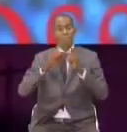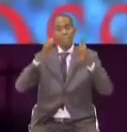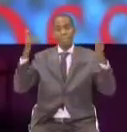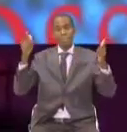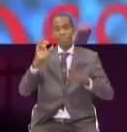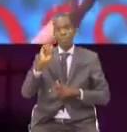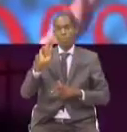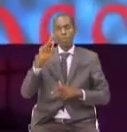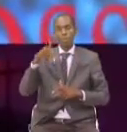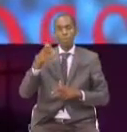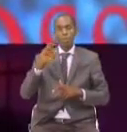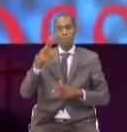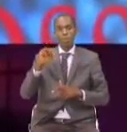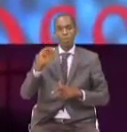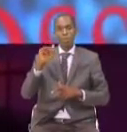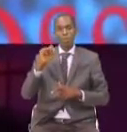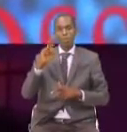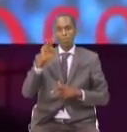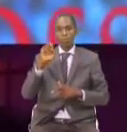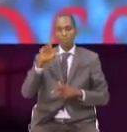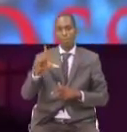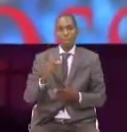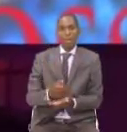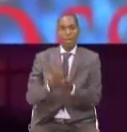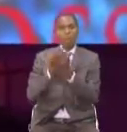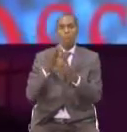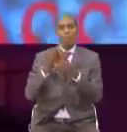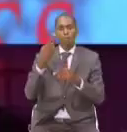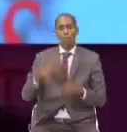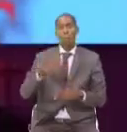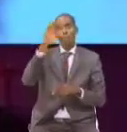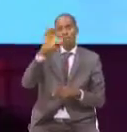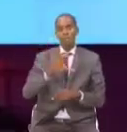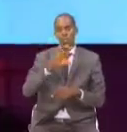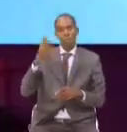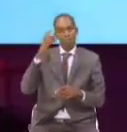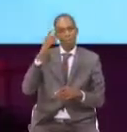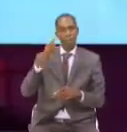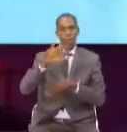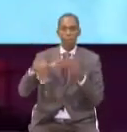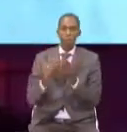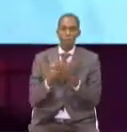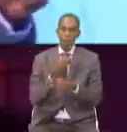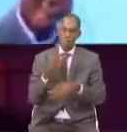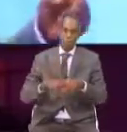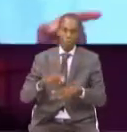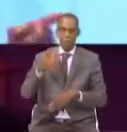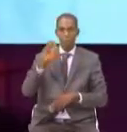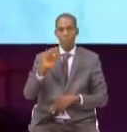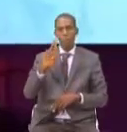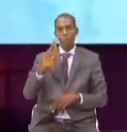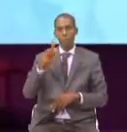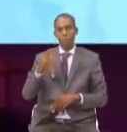help from the cross for all nations. Supernatural help from the